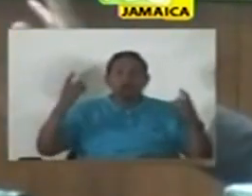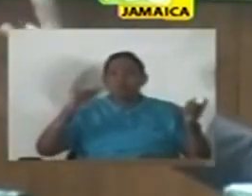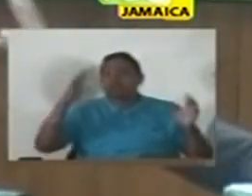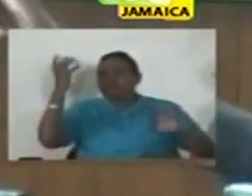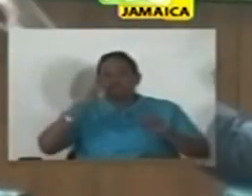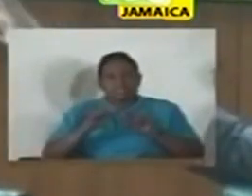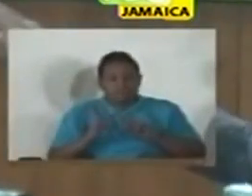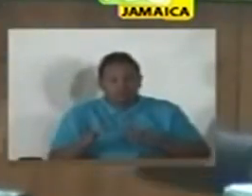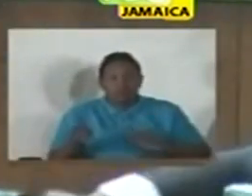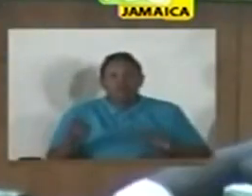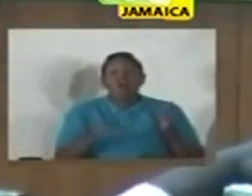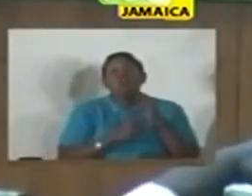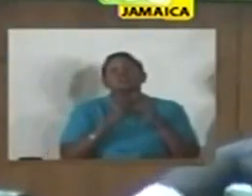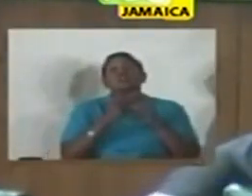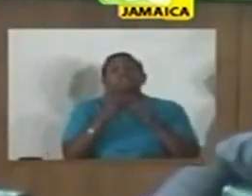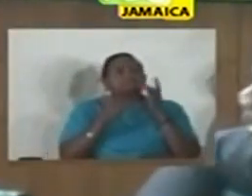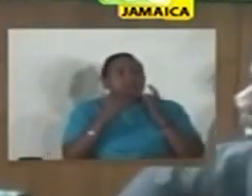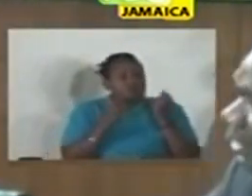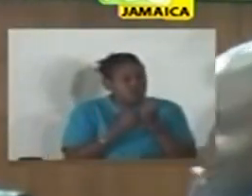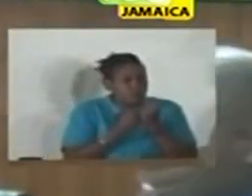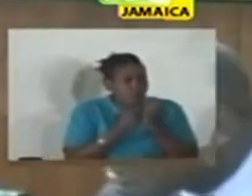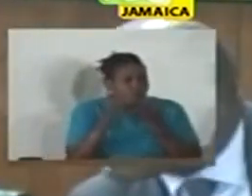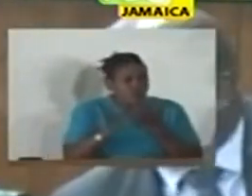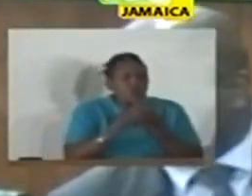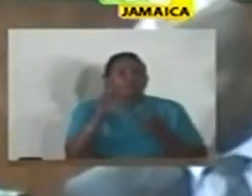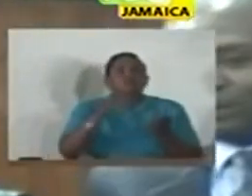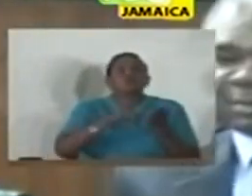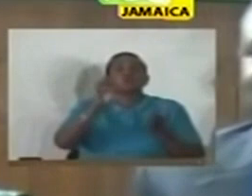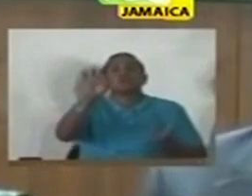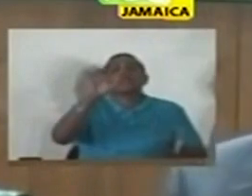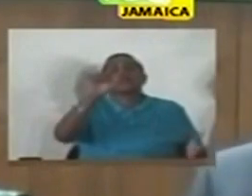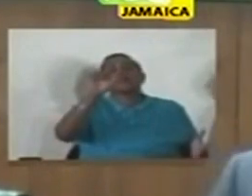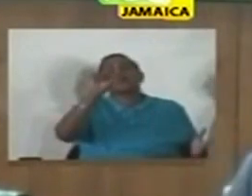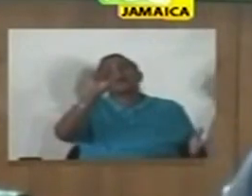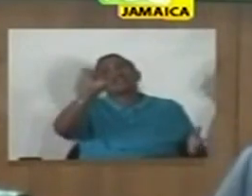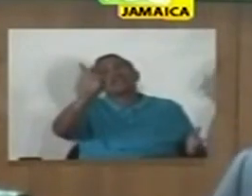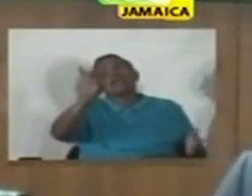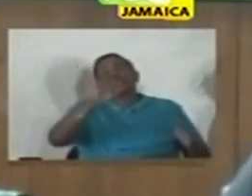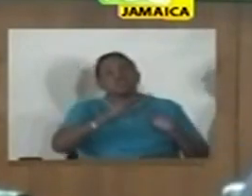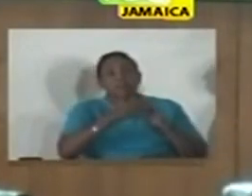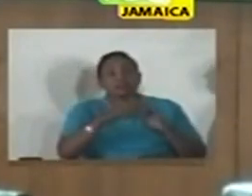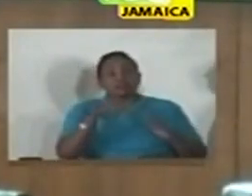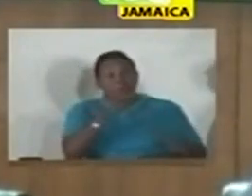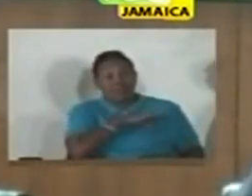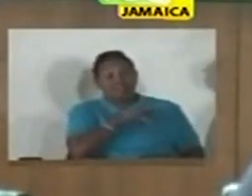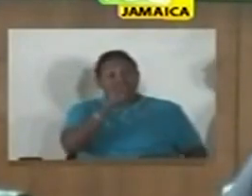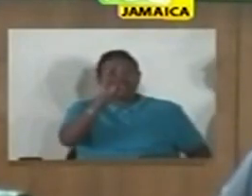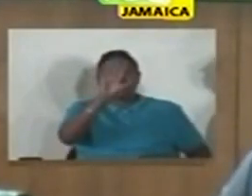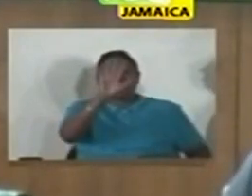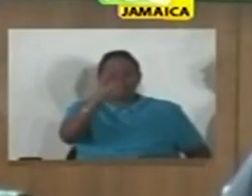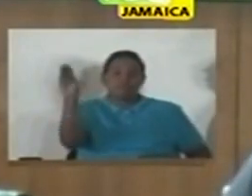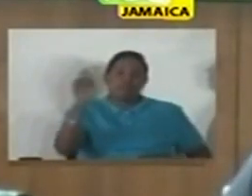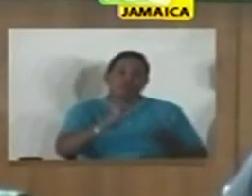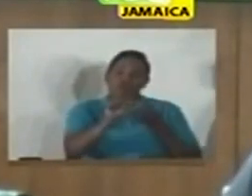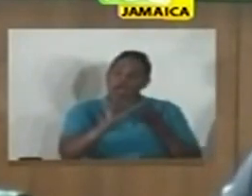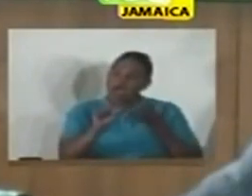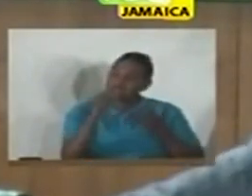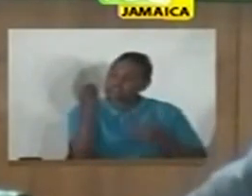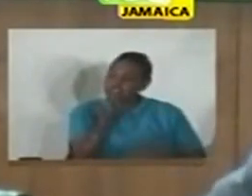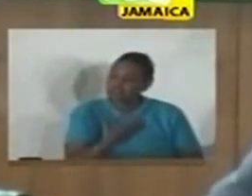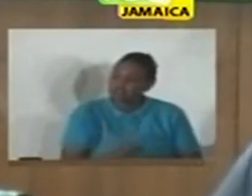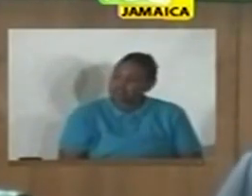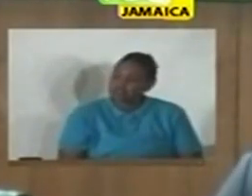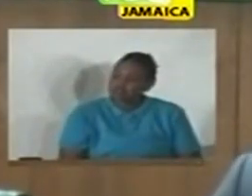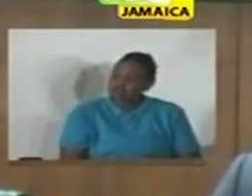Program, 3,928 Jamaicans benefited from $65 million in grants. As